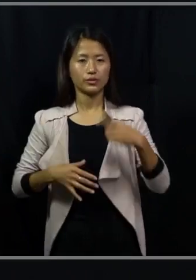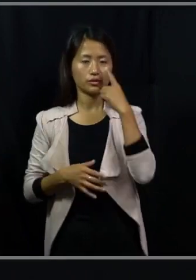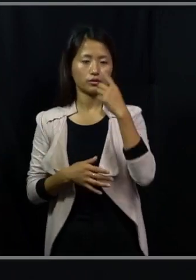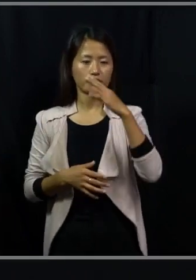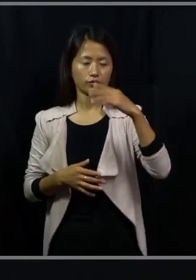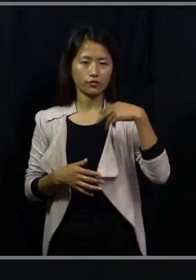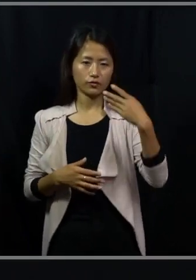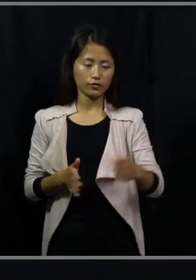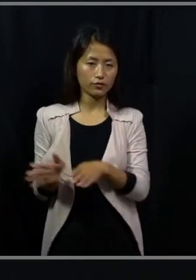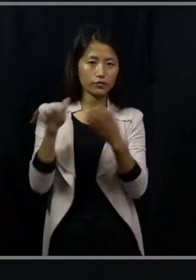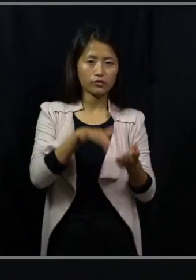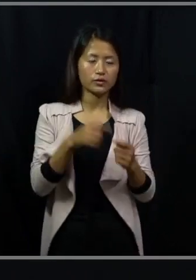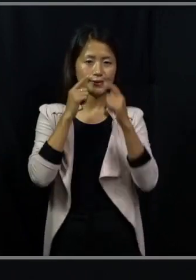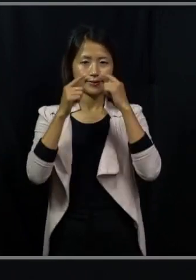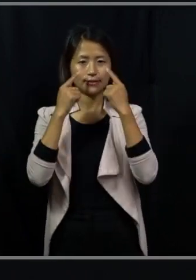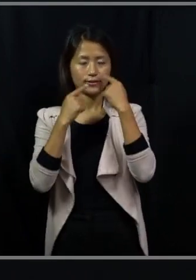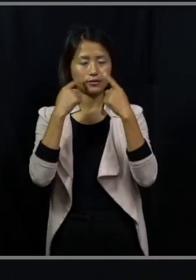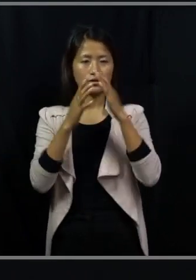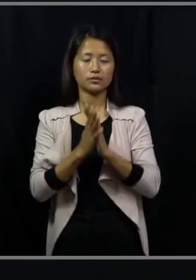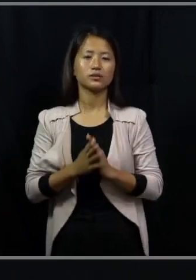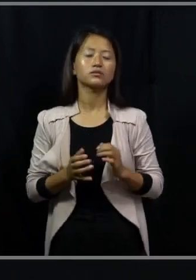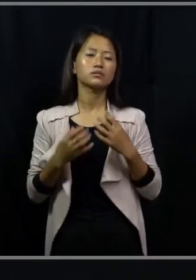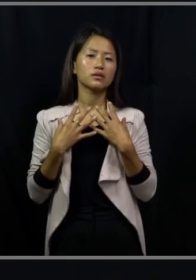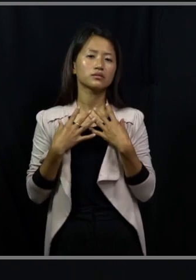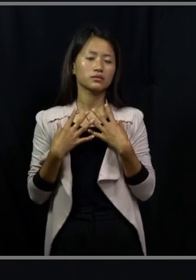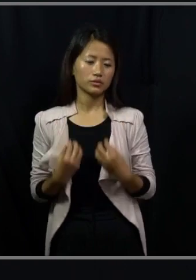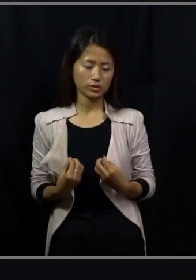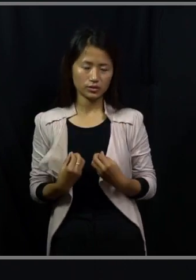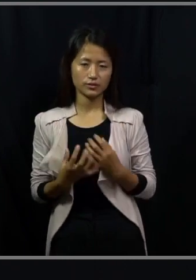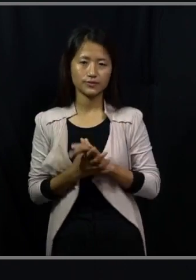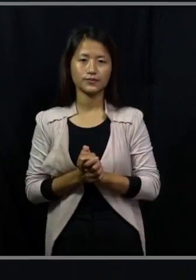with falling tear, it would mean sorrow. And